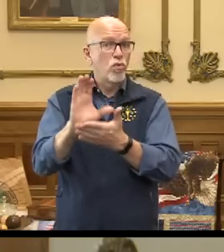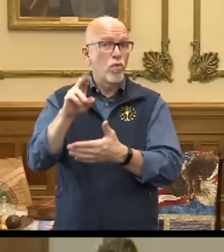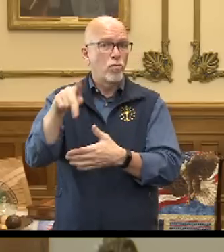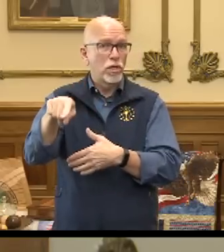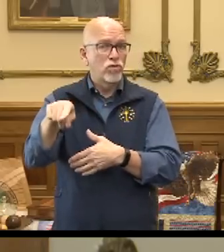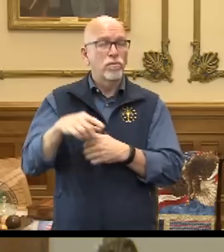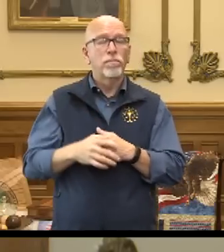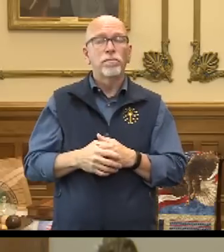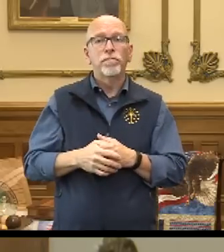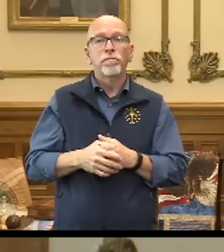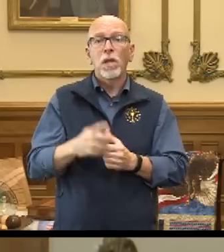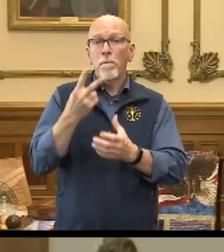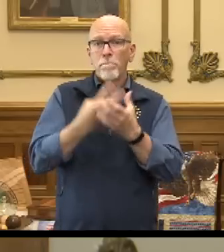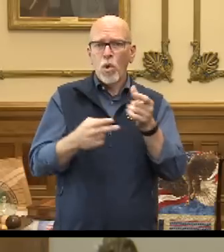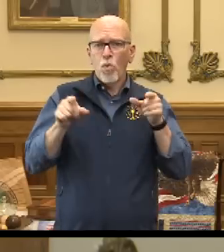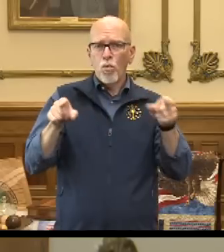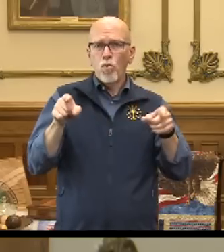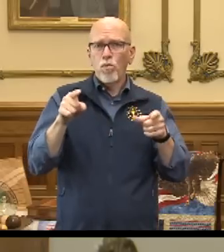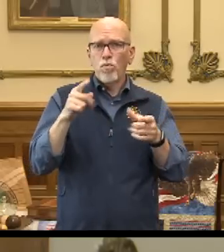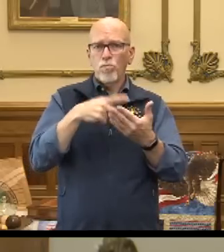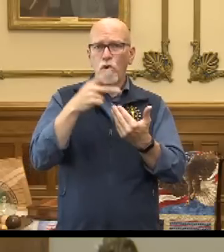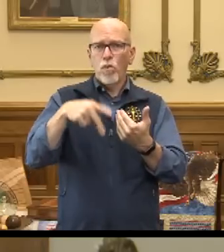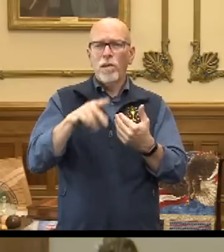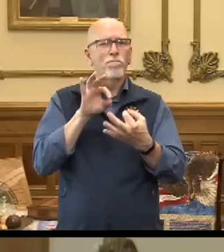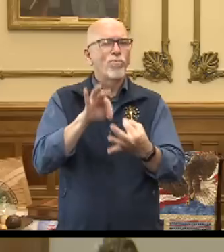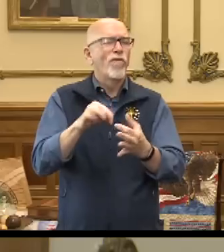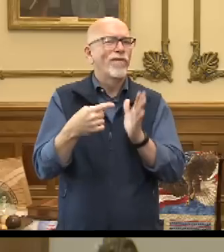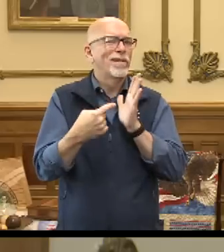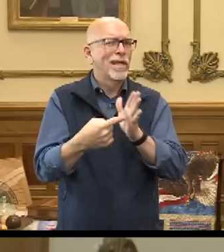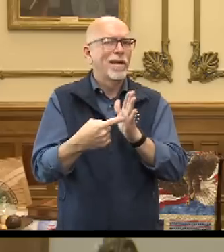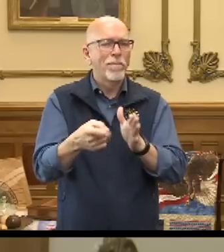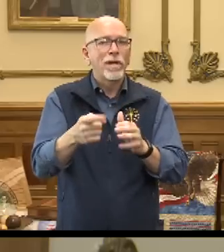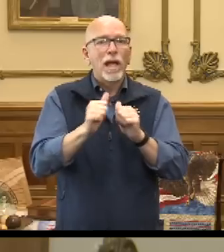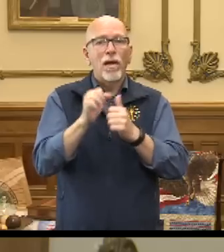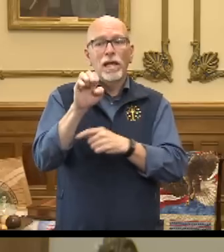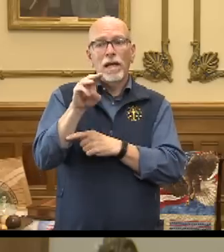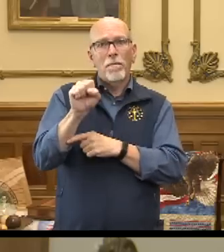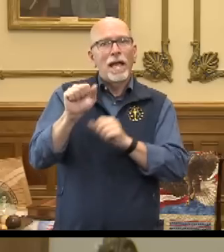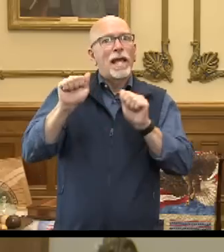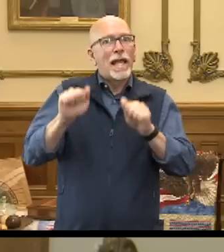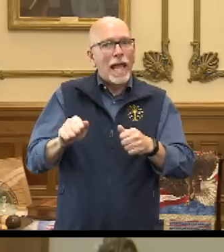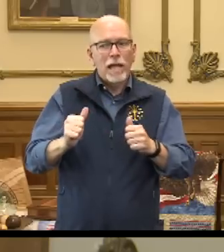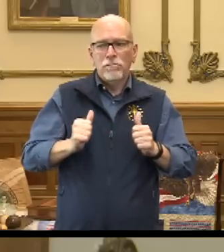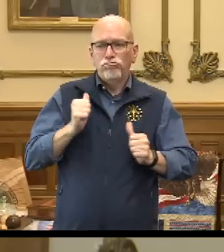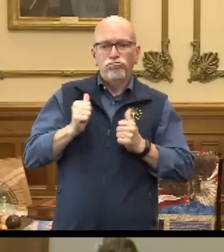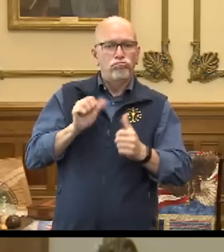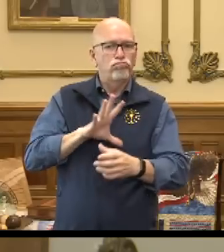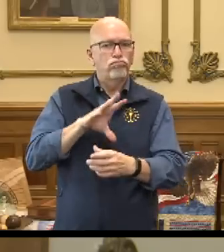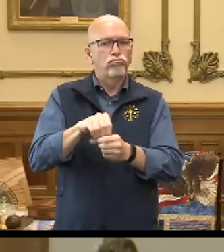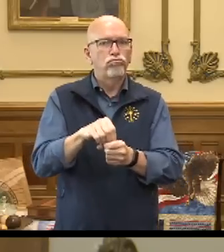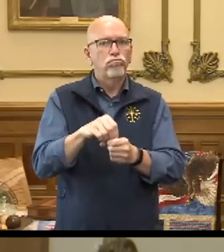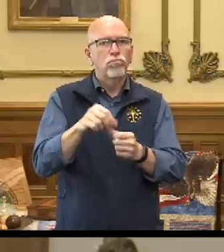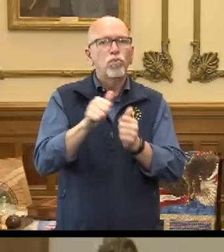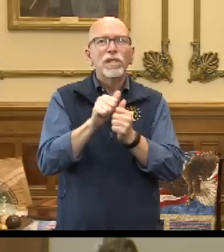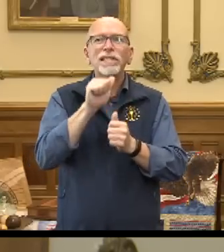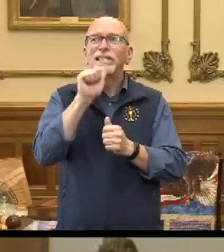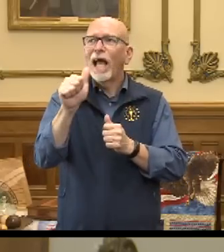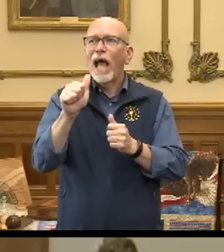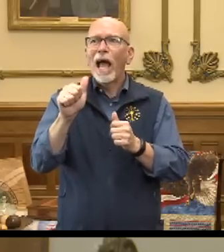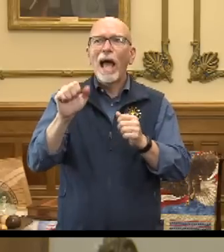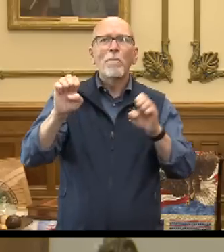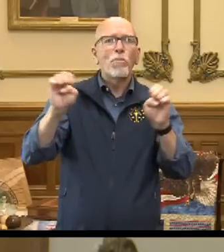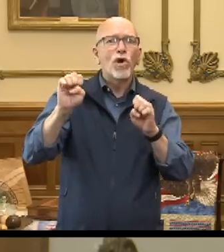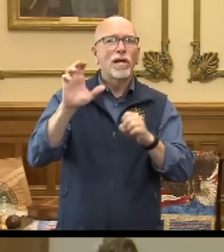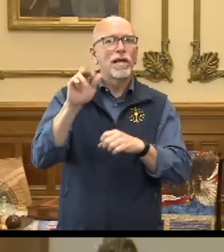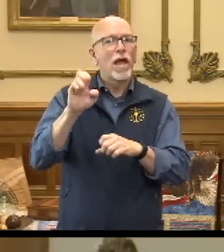corporations. Both of these pilot programs are perfect examples of the ways that EMS can proactively engage in non-emergent care